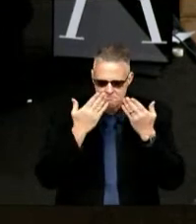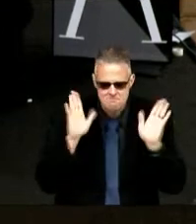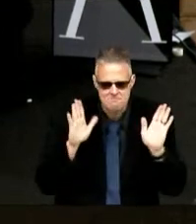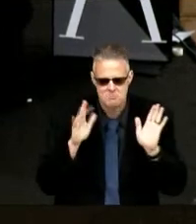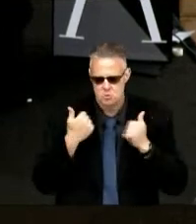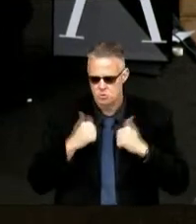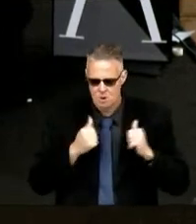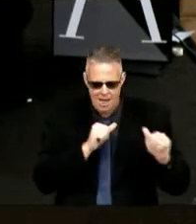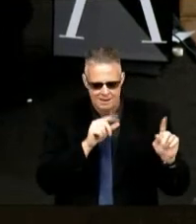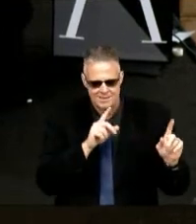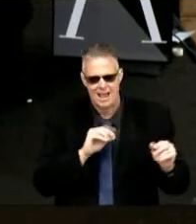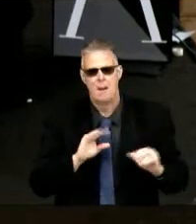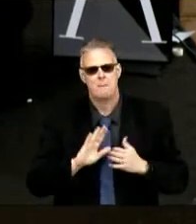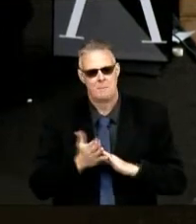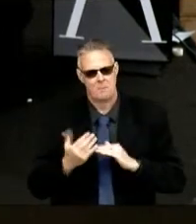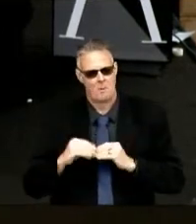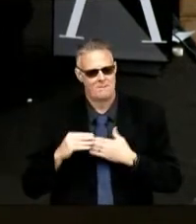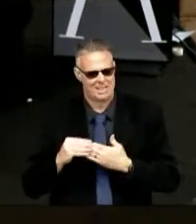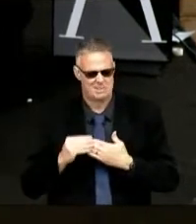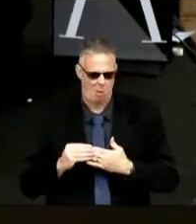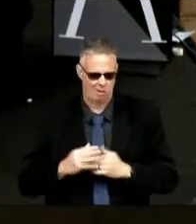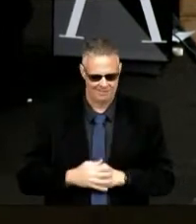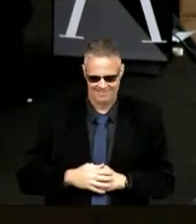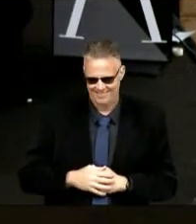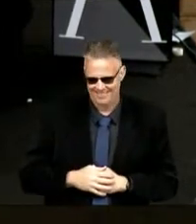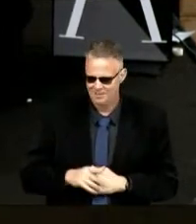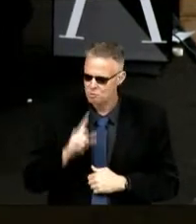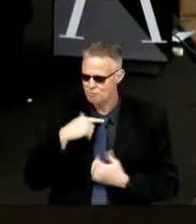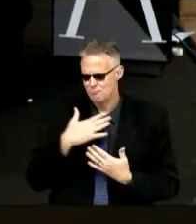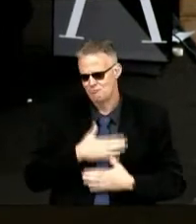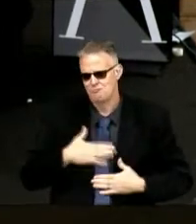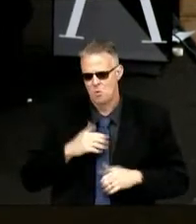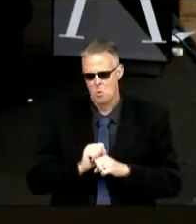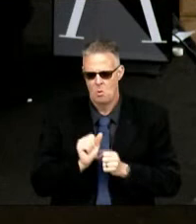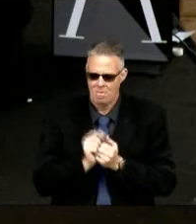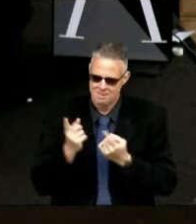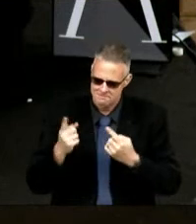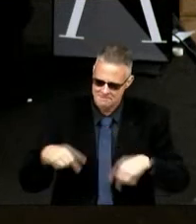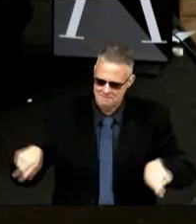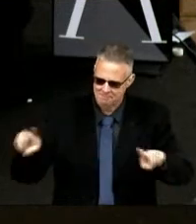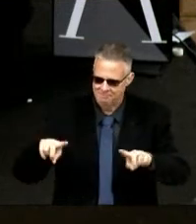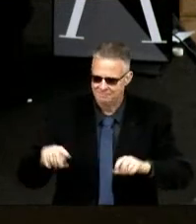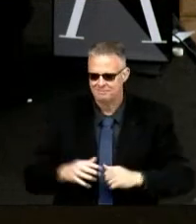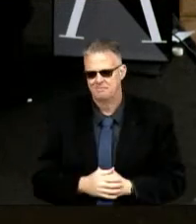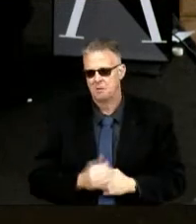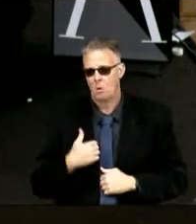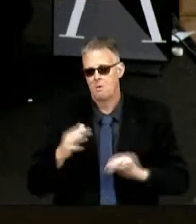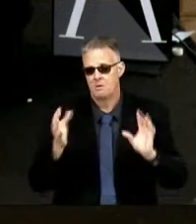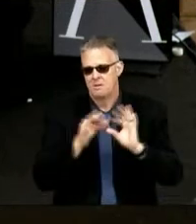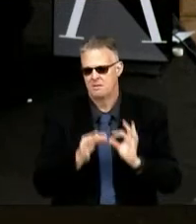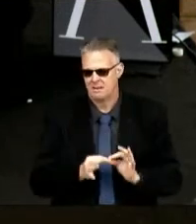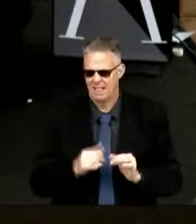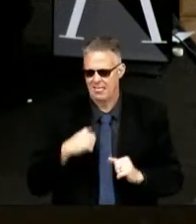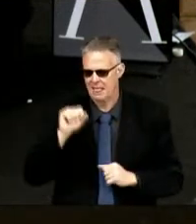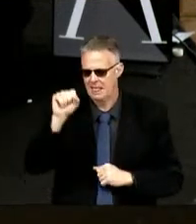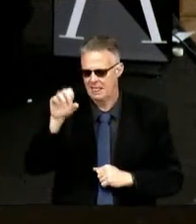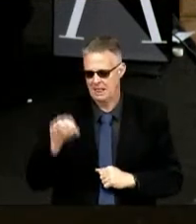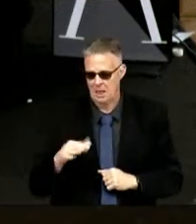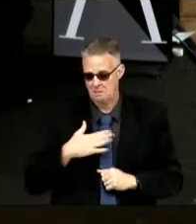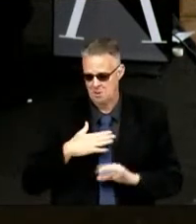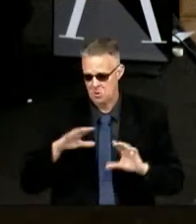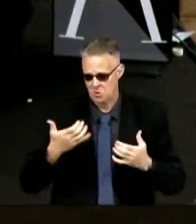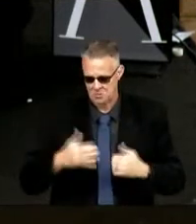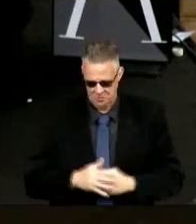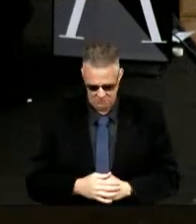new things, and also be flexible. It has been a pleasure working with them all. Here's a few words about each of the completers from my